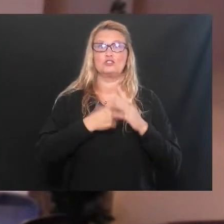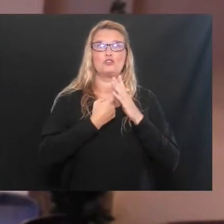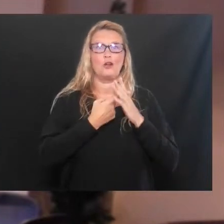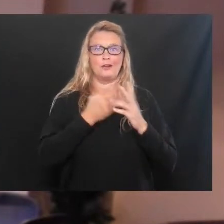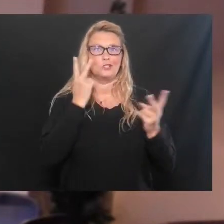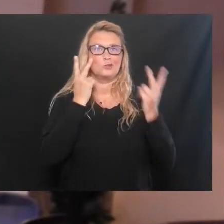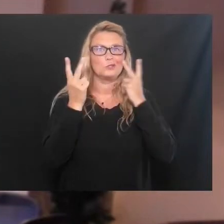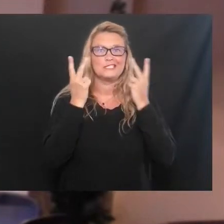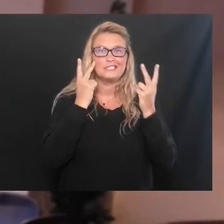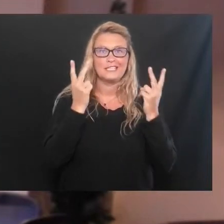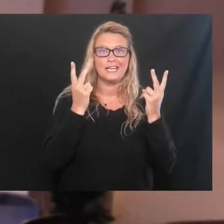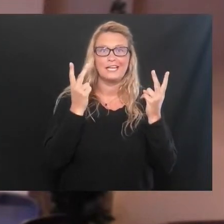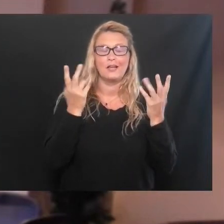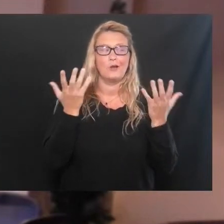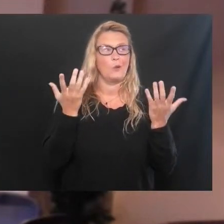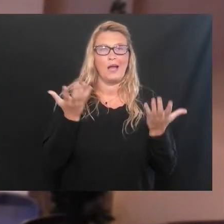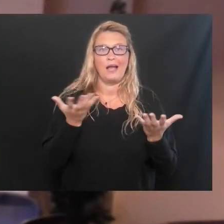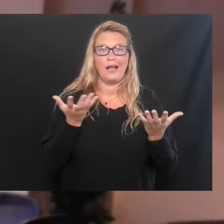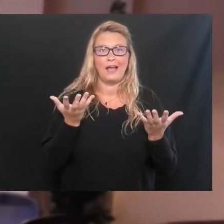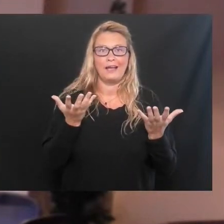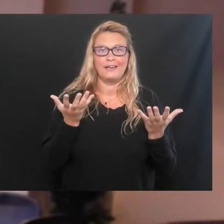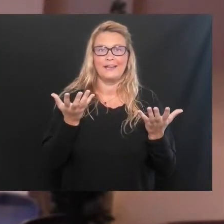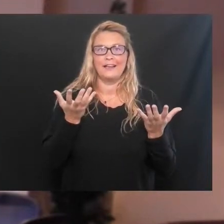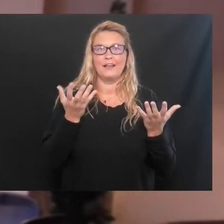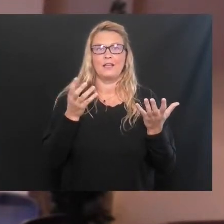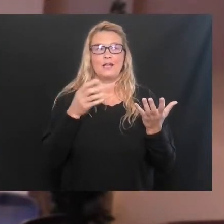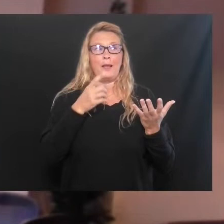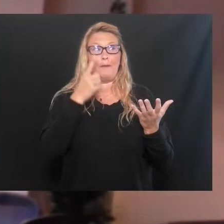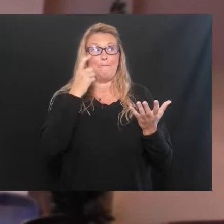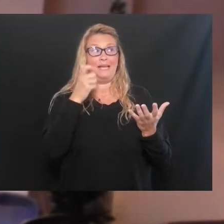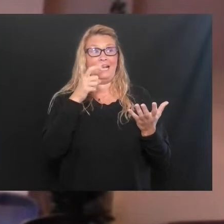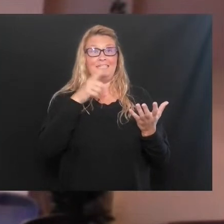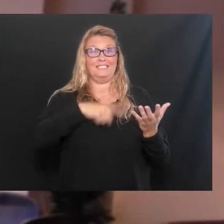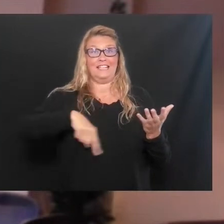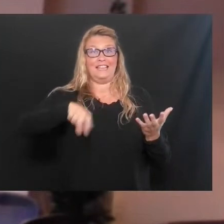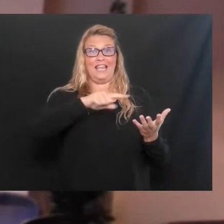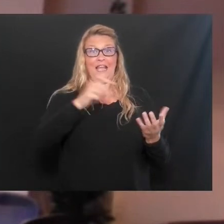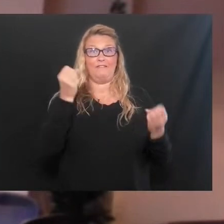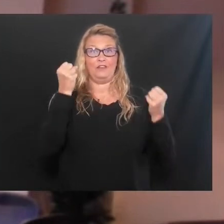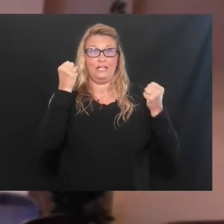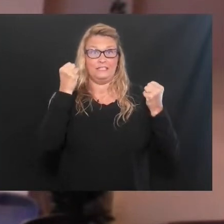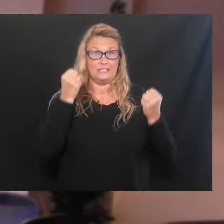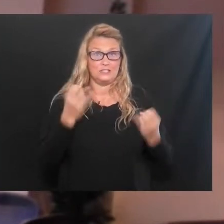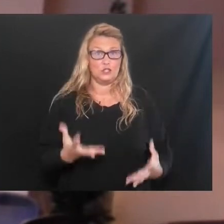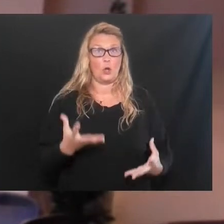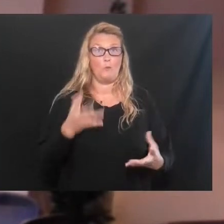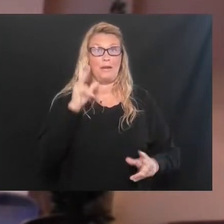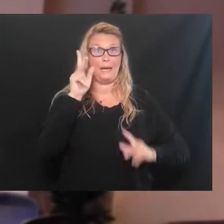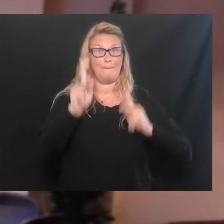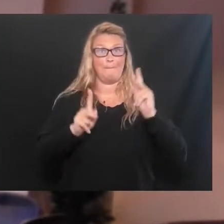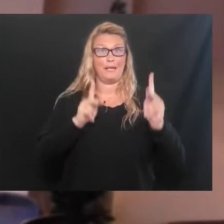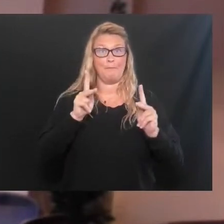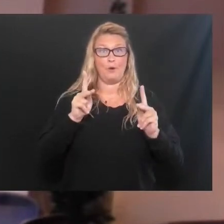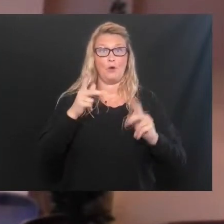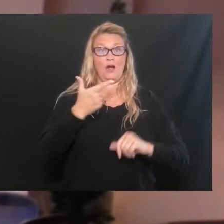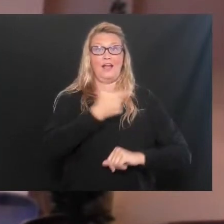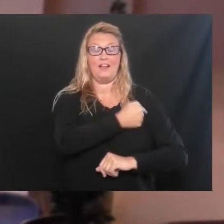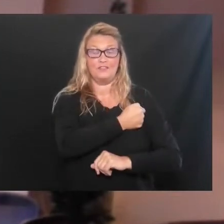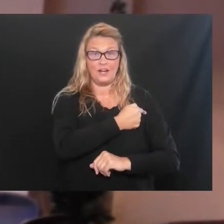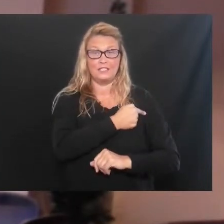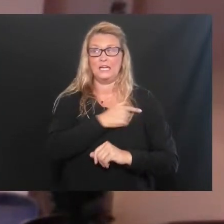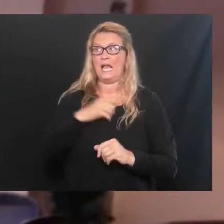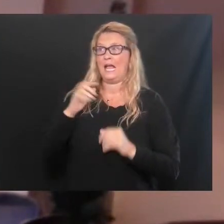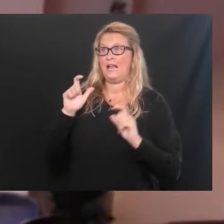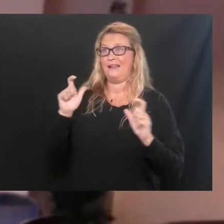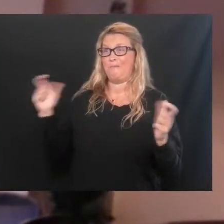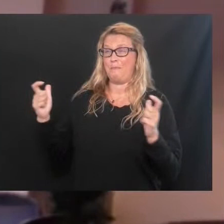that because of the incredible infectivity of the Delta variant, combined with some perhaps